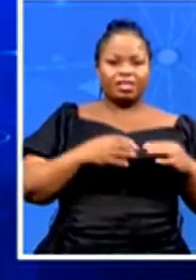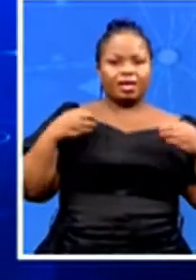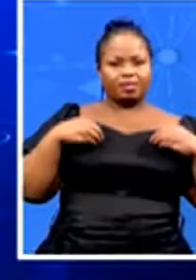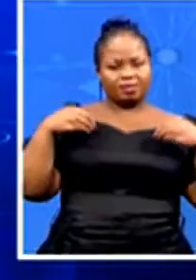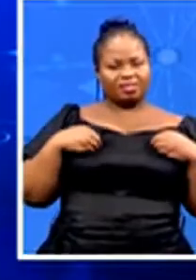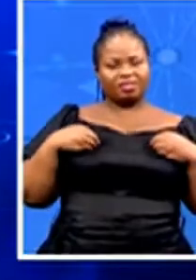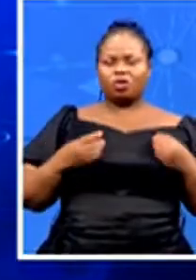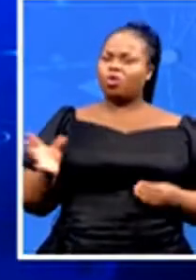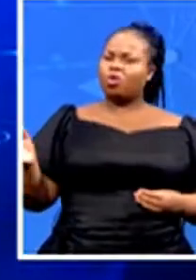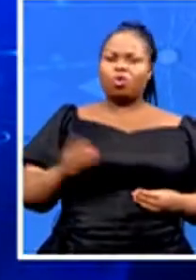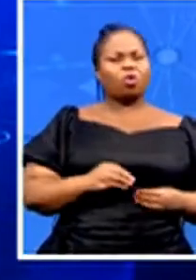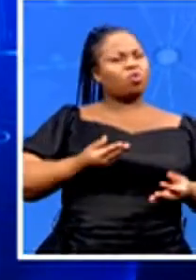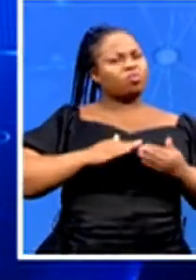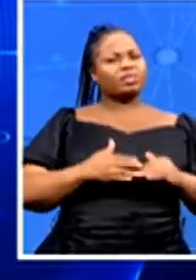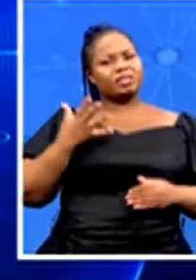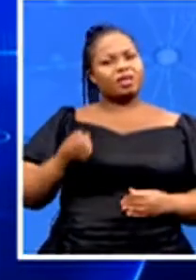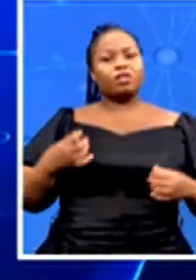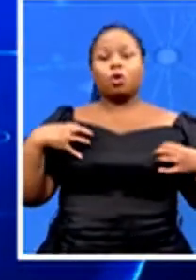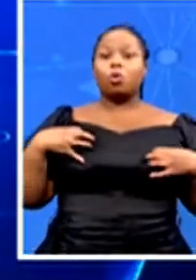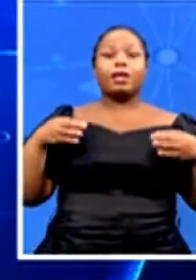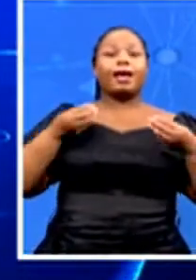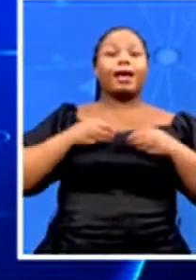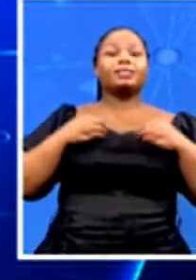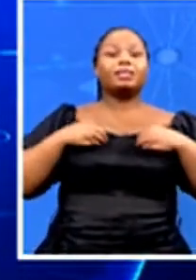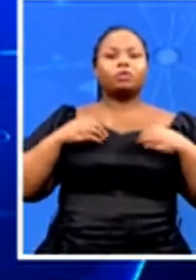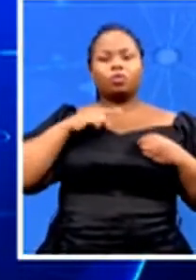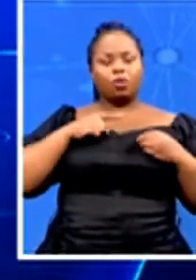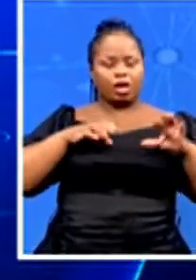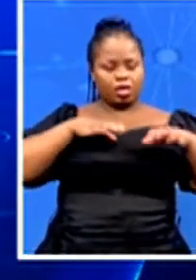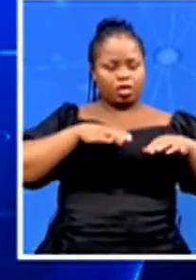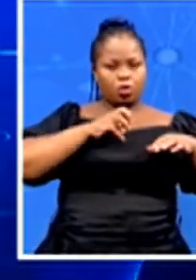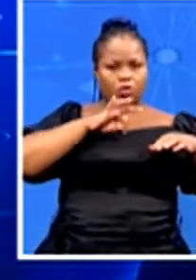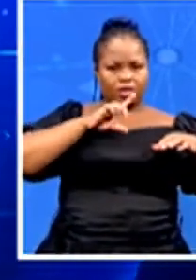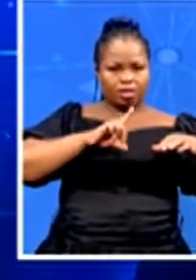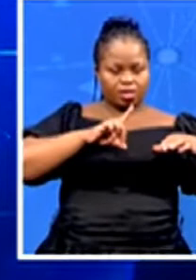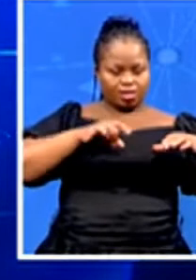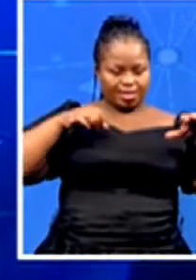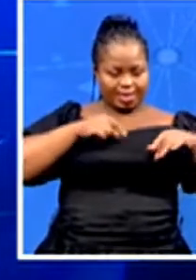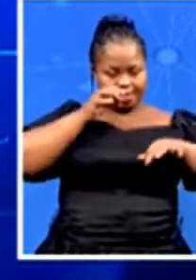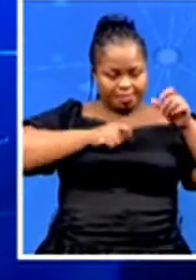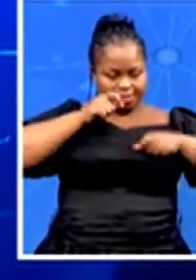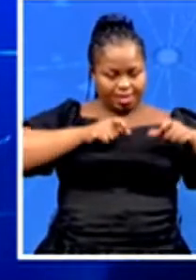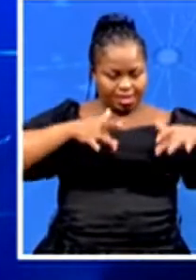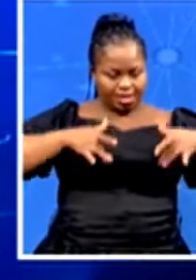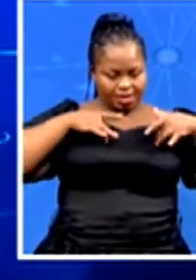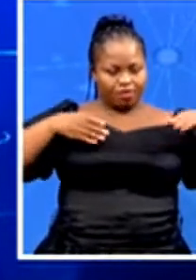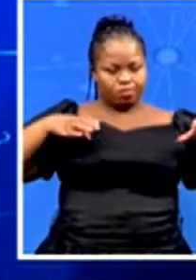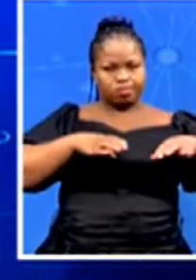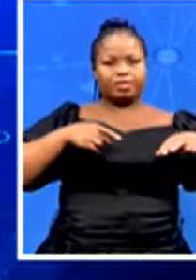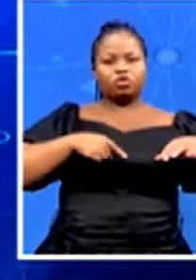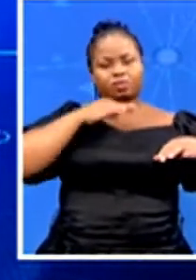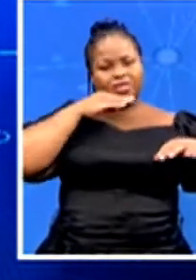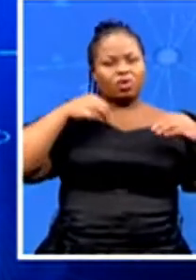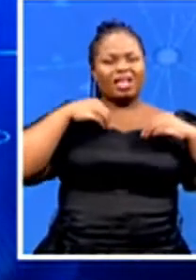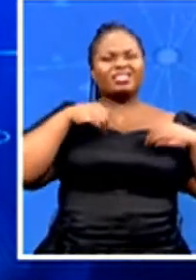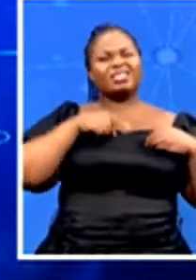The fact that we're in a ward, we're a people, that alone, we're an asset. But how much more asset do